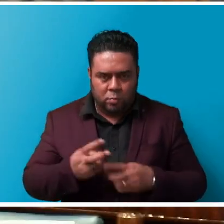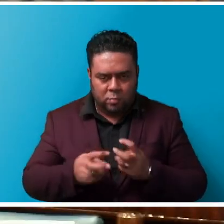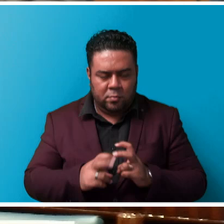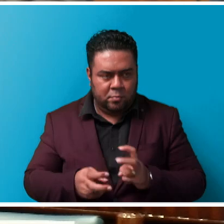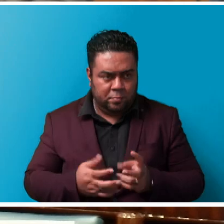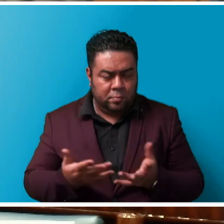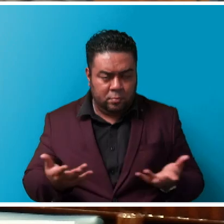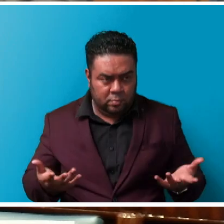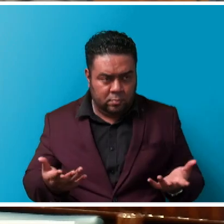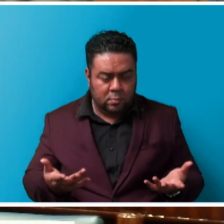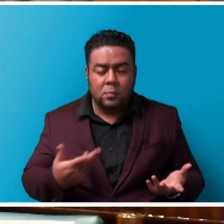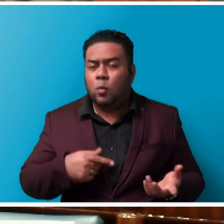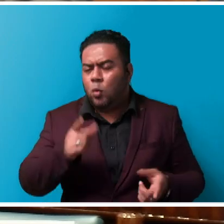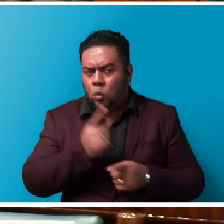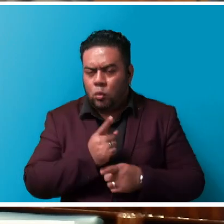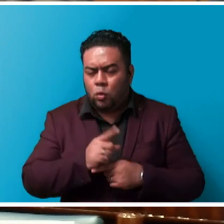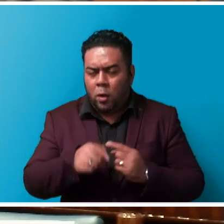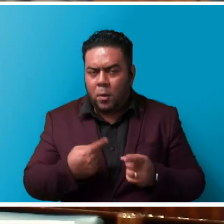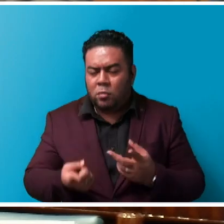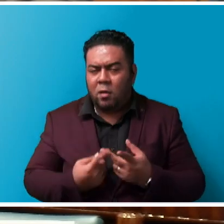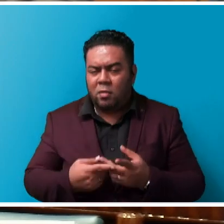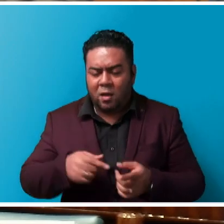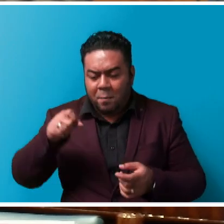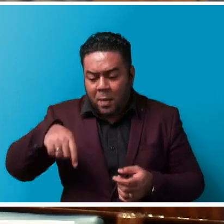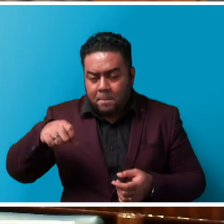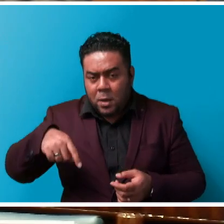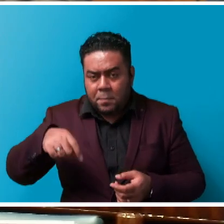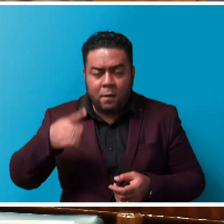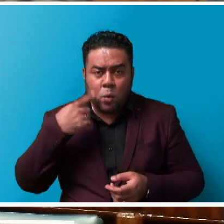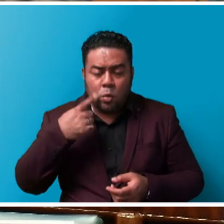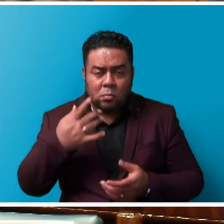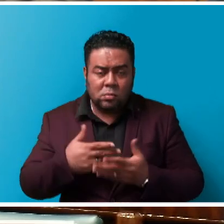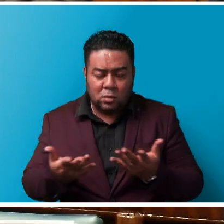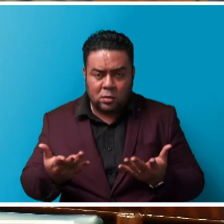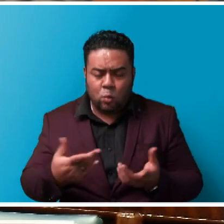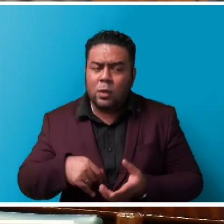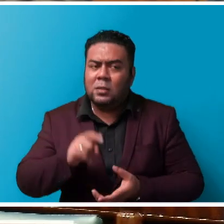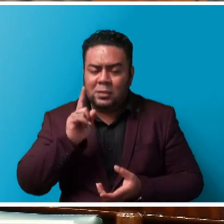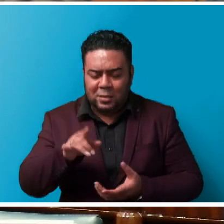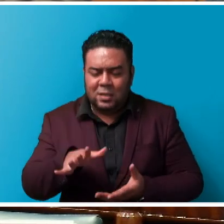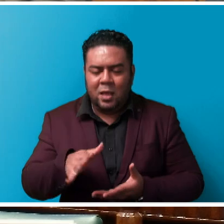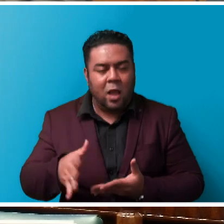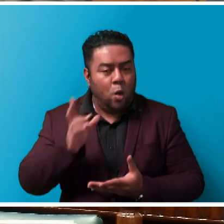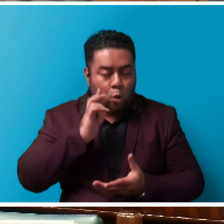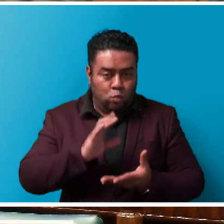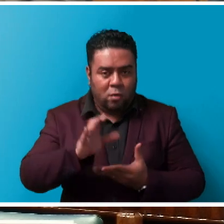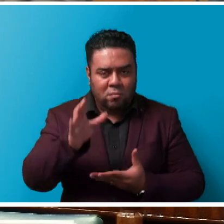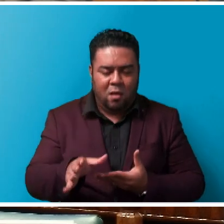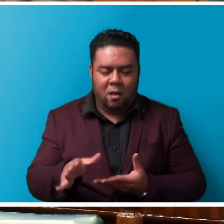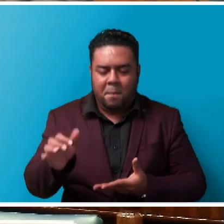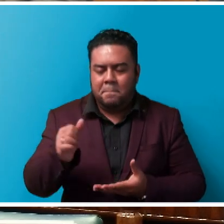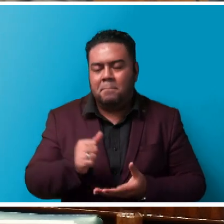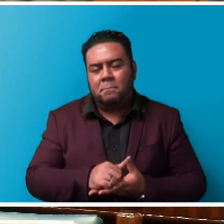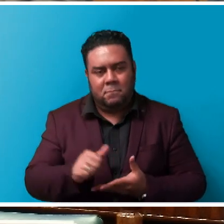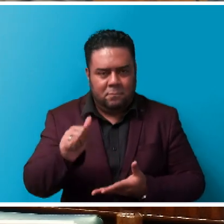the non-revenue water, which is the leakage, and a contractor has been assigned to work on that, to improve on